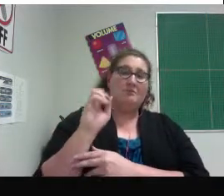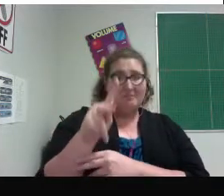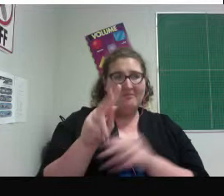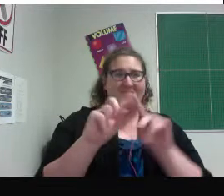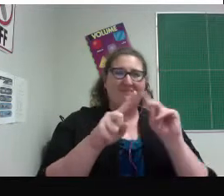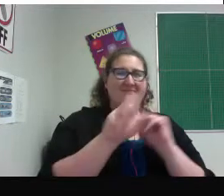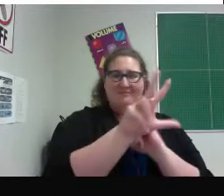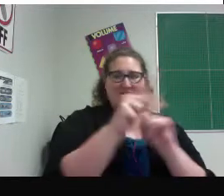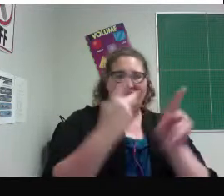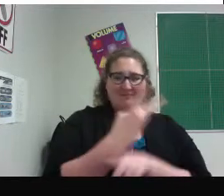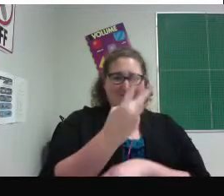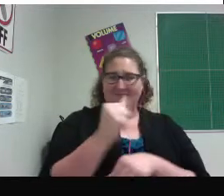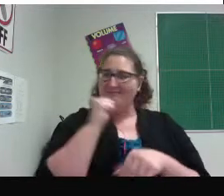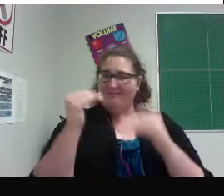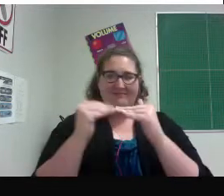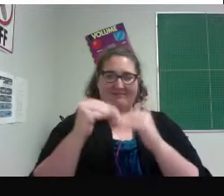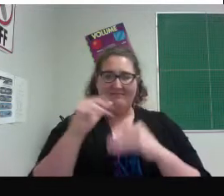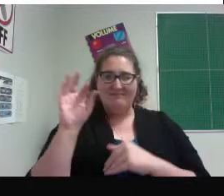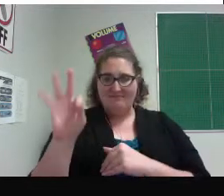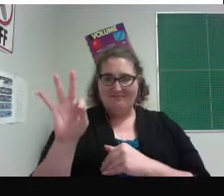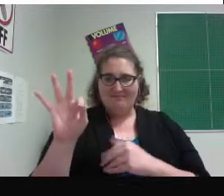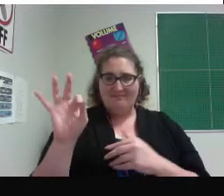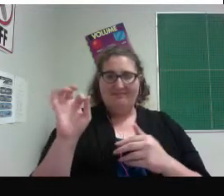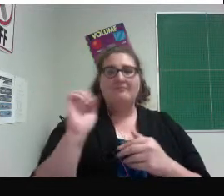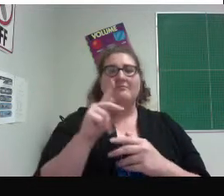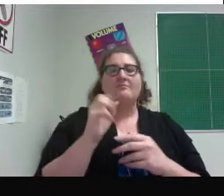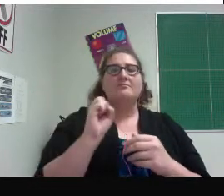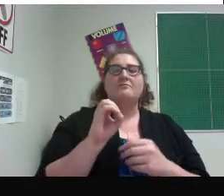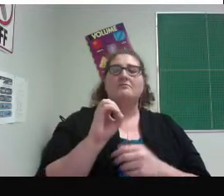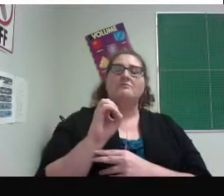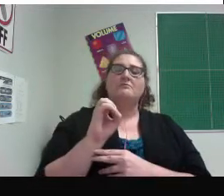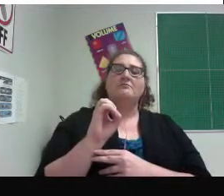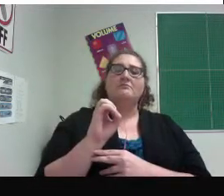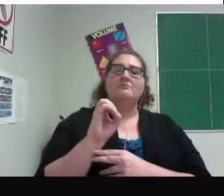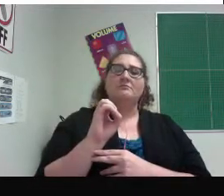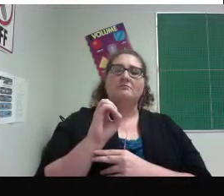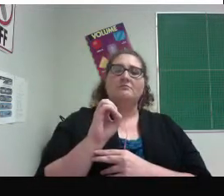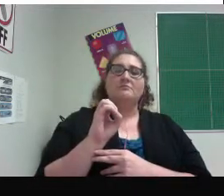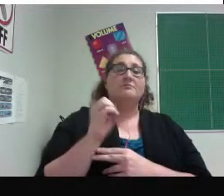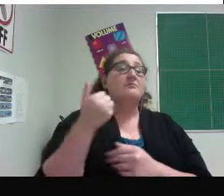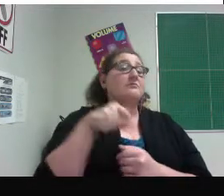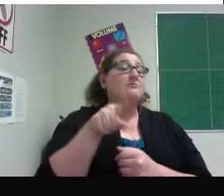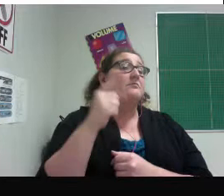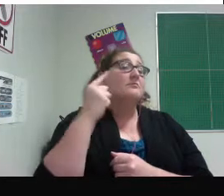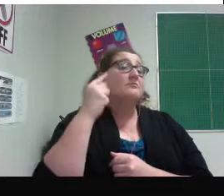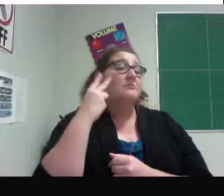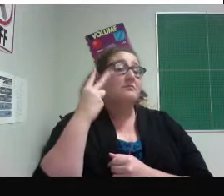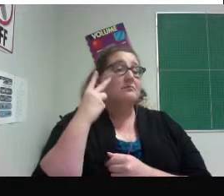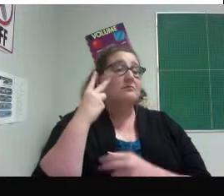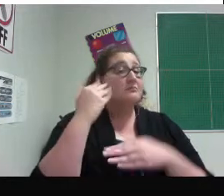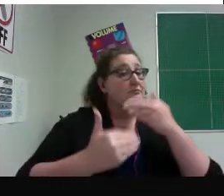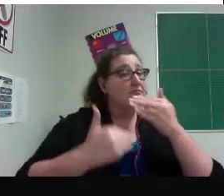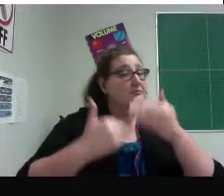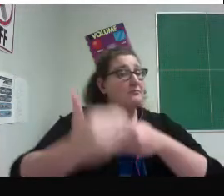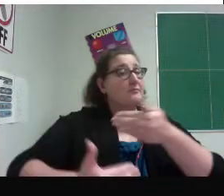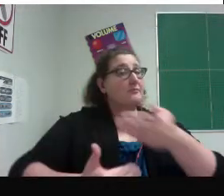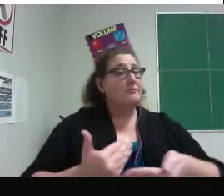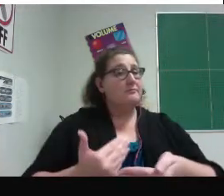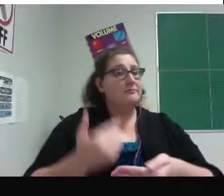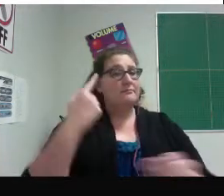Well, but 3 times 2 isn't 9. Okay, so does anyone see a